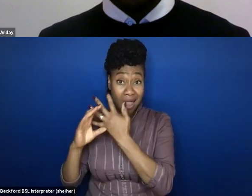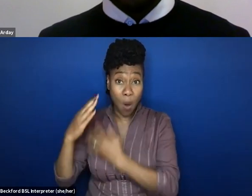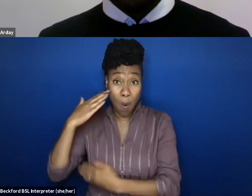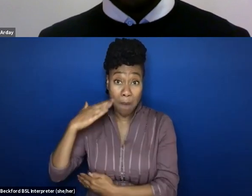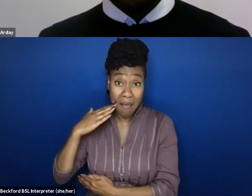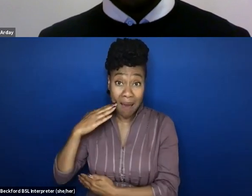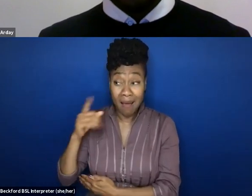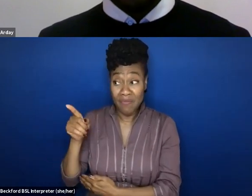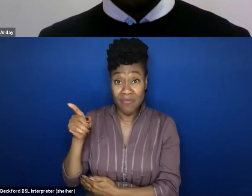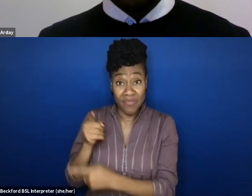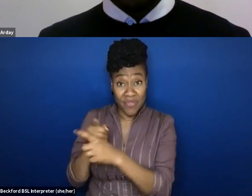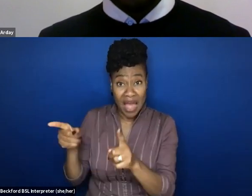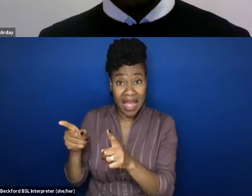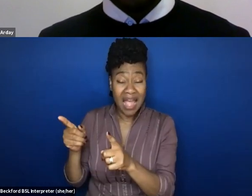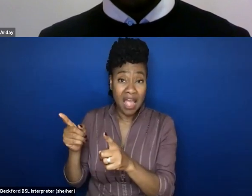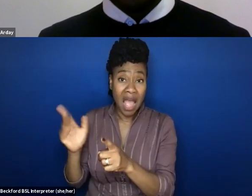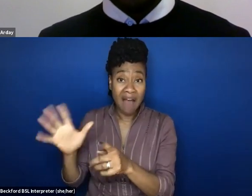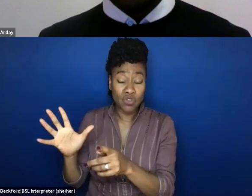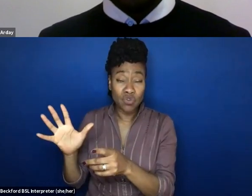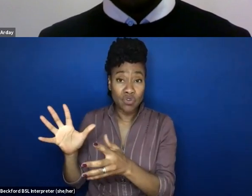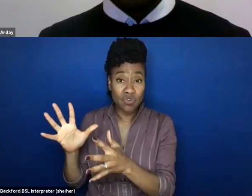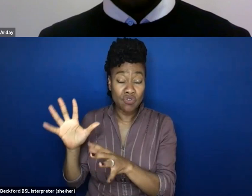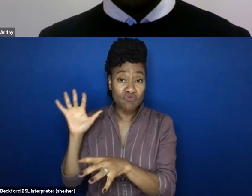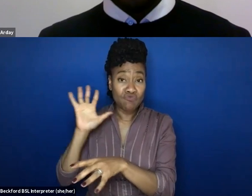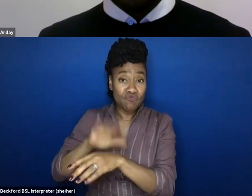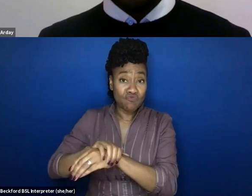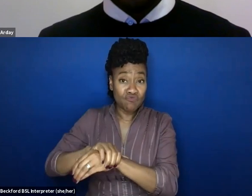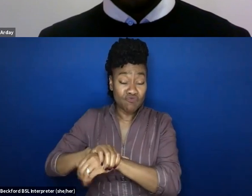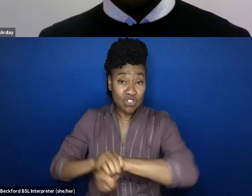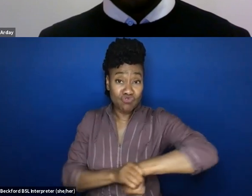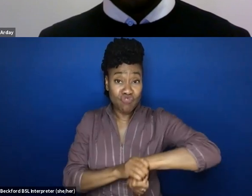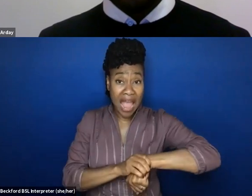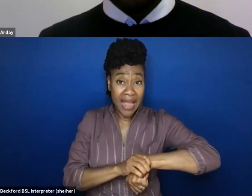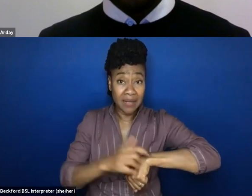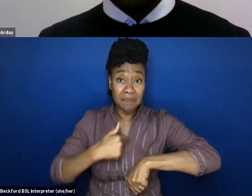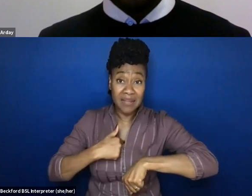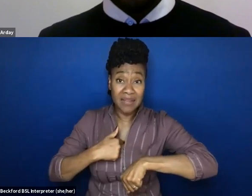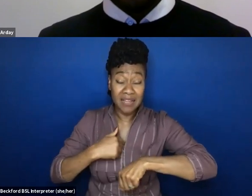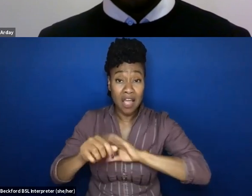into seclusion. And it kind of felt like